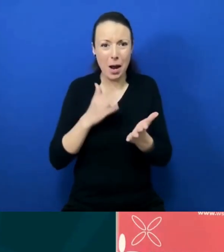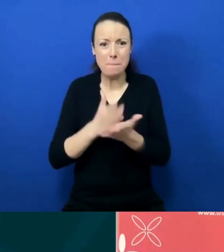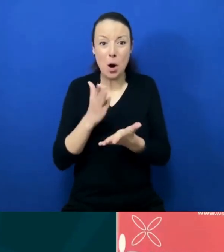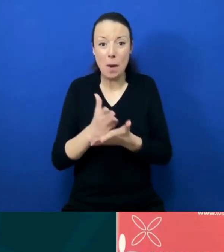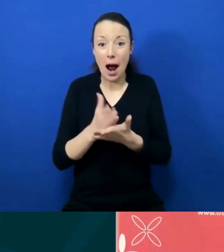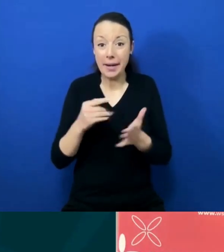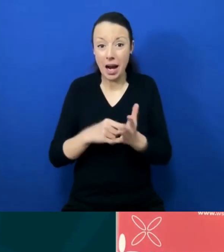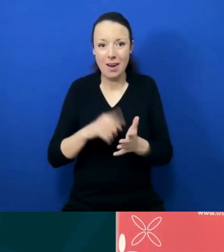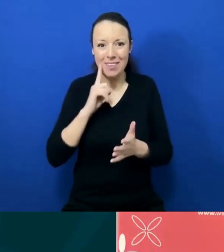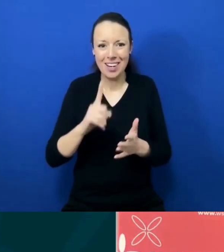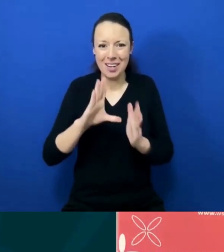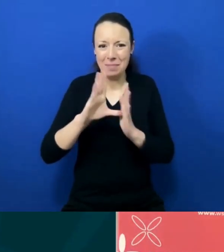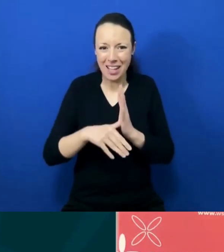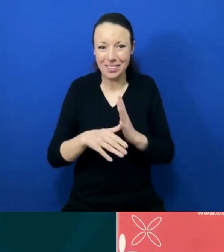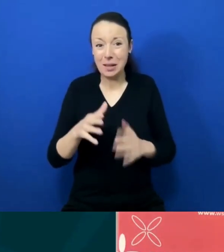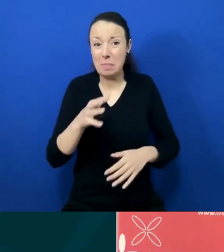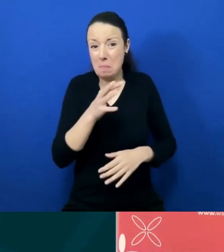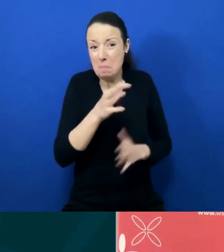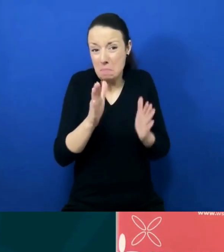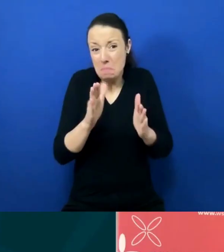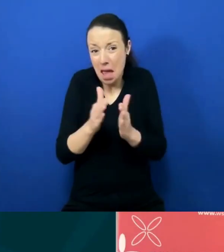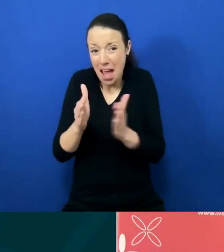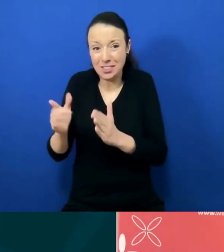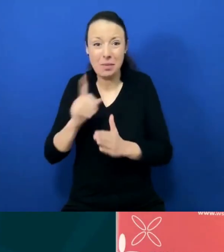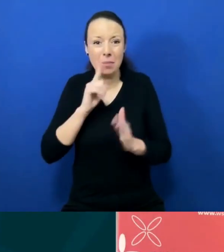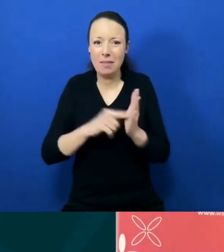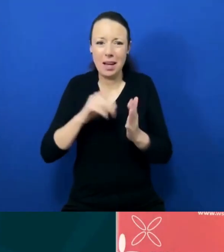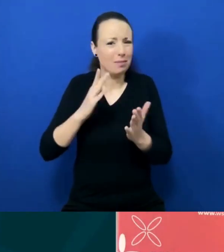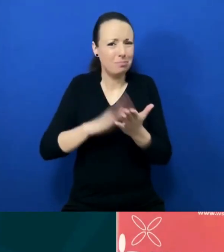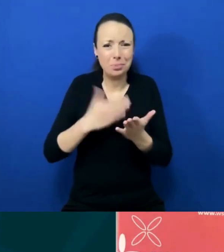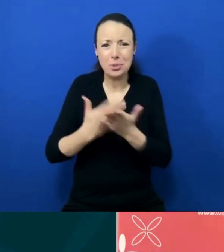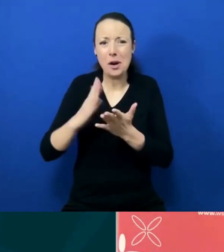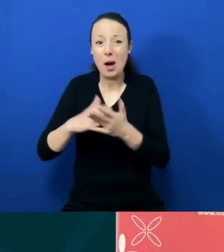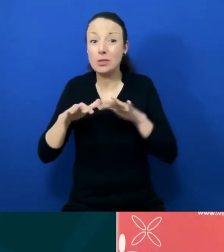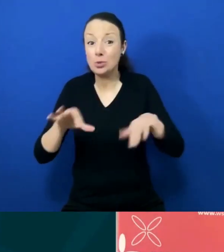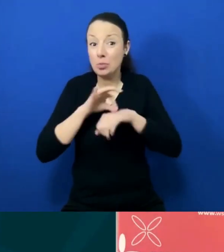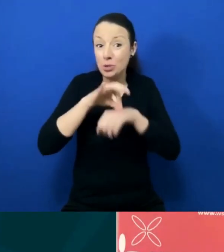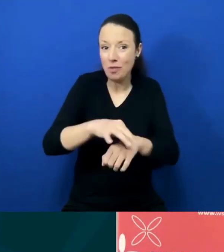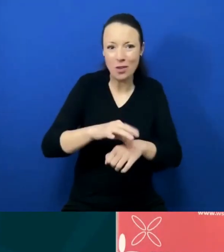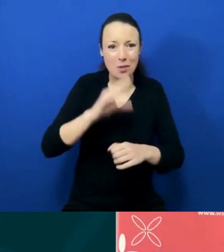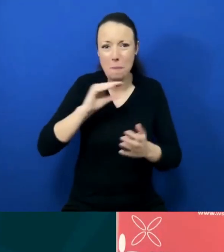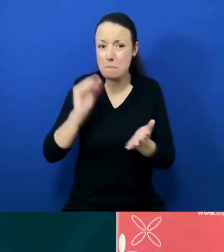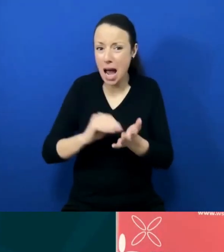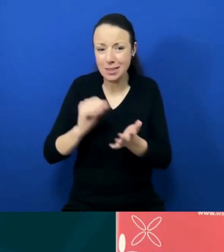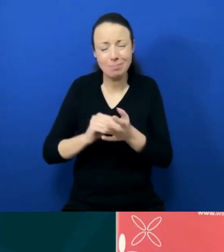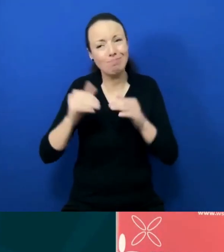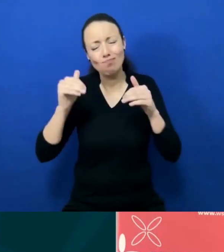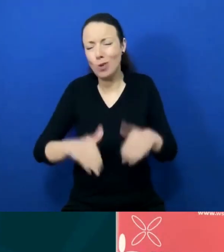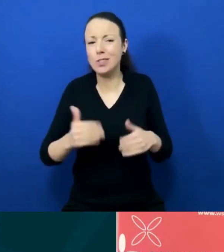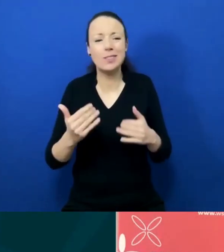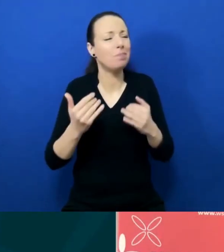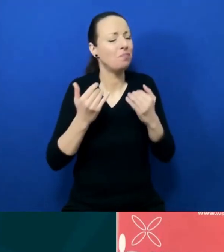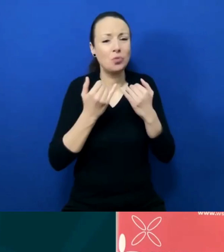that helped many smaller towns, a very practical guide that can be used